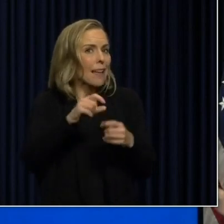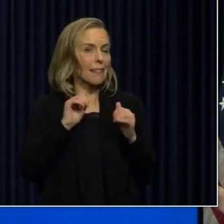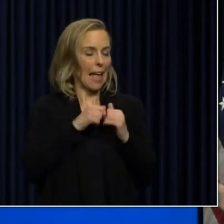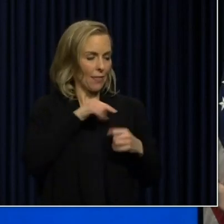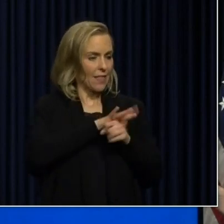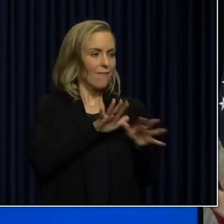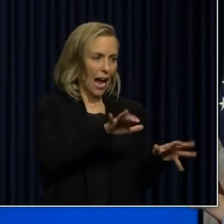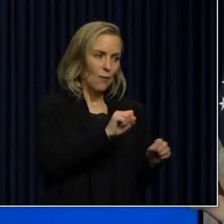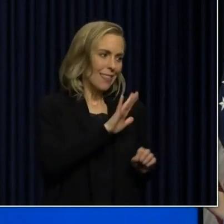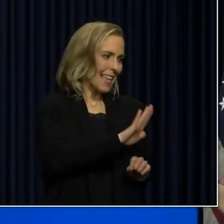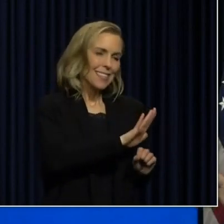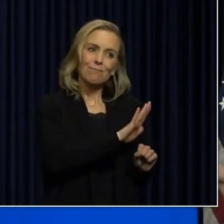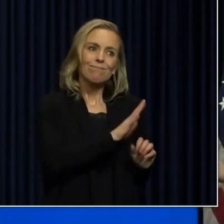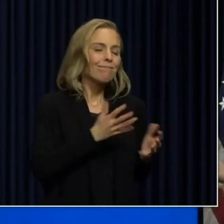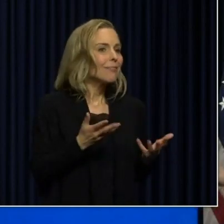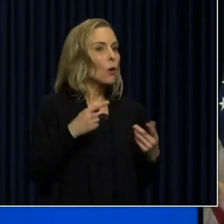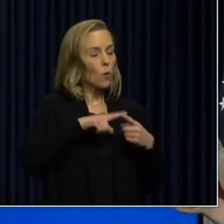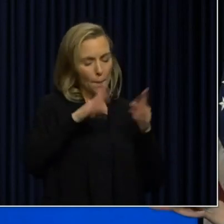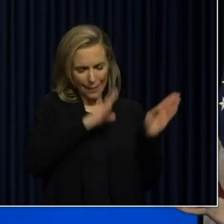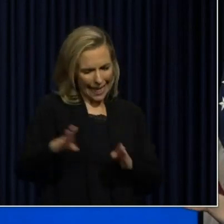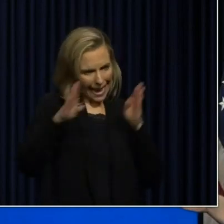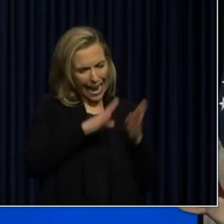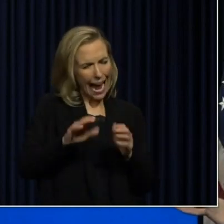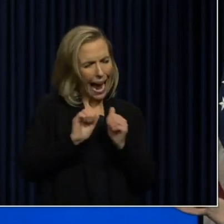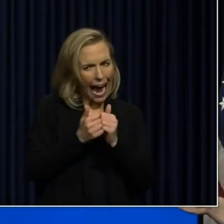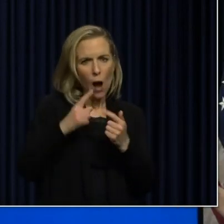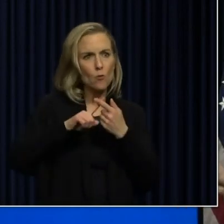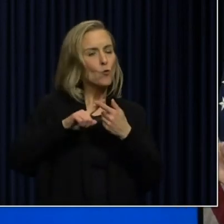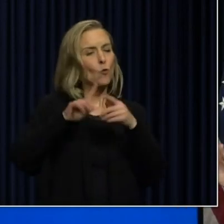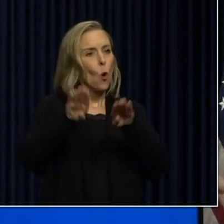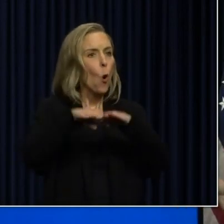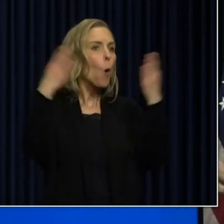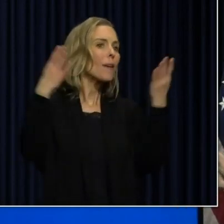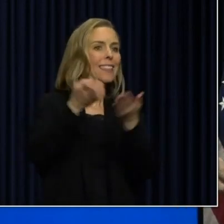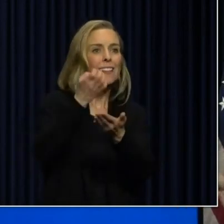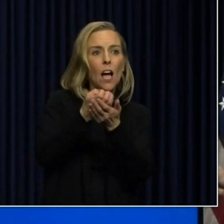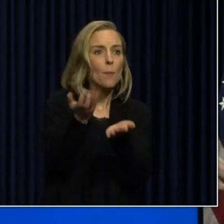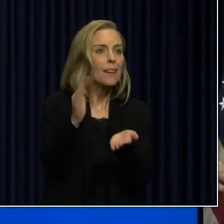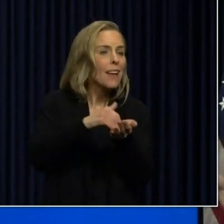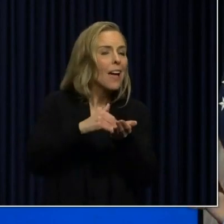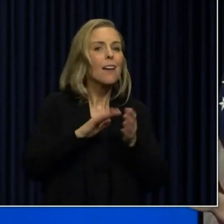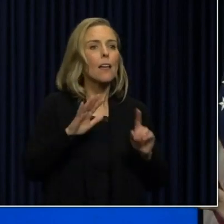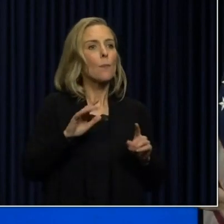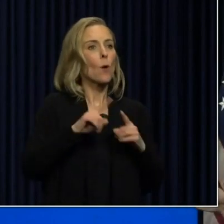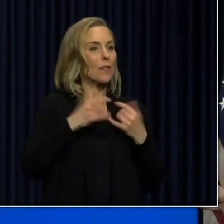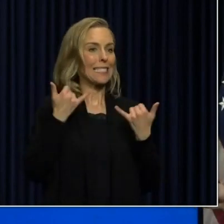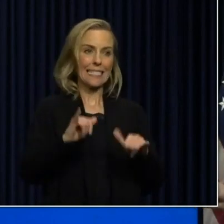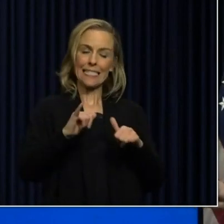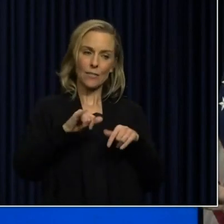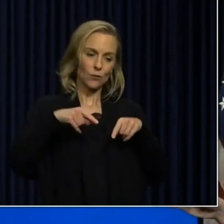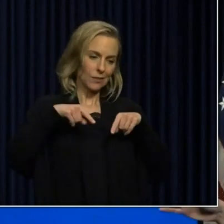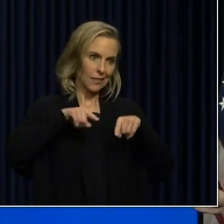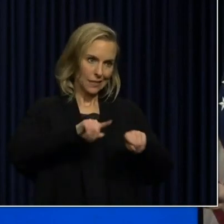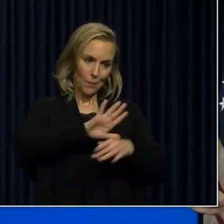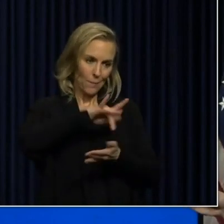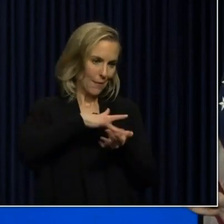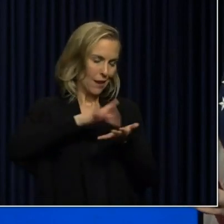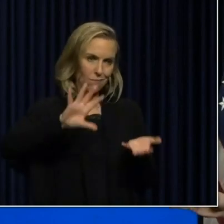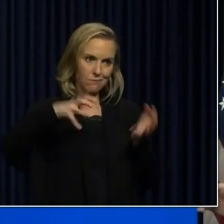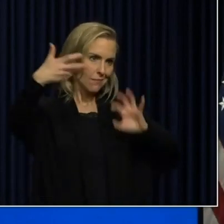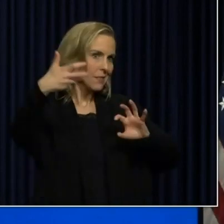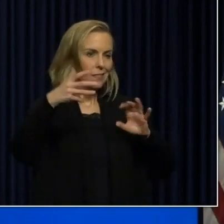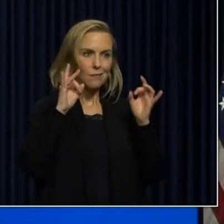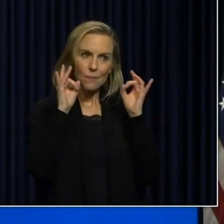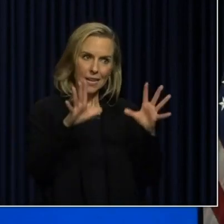making plans and we're getting the plans in to reopen our economy, that we are still in the midst of the pandemic. And let's make sure that we do